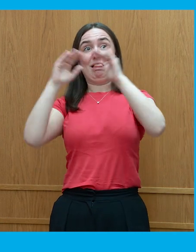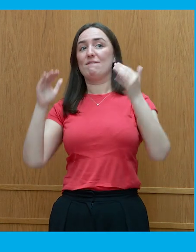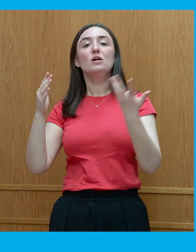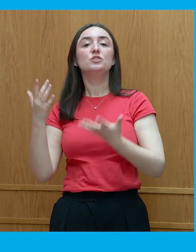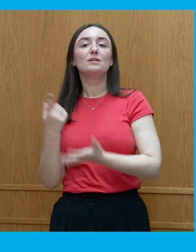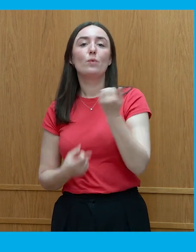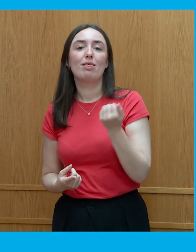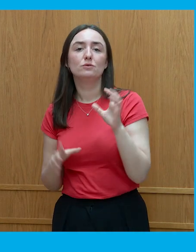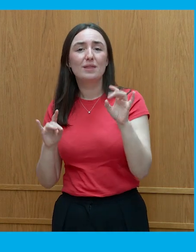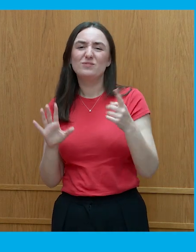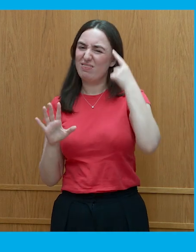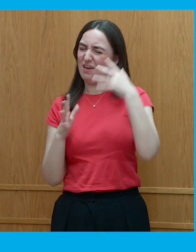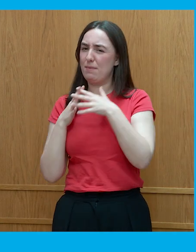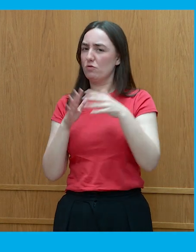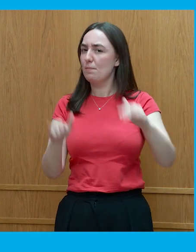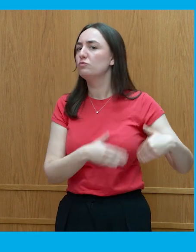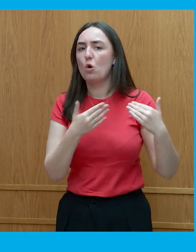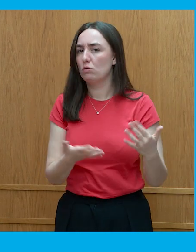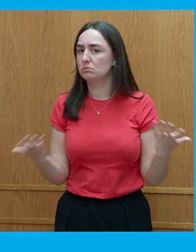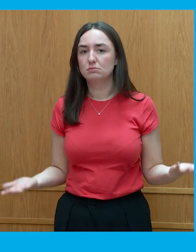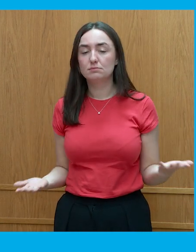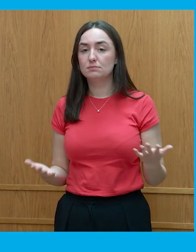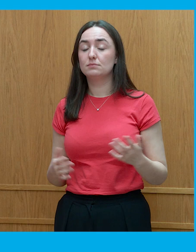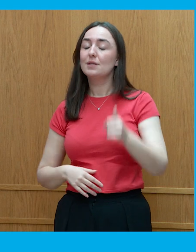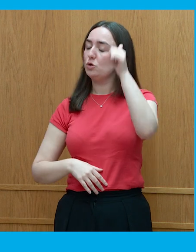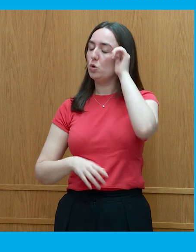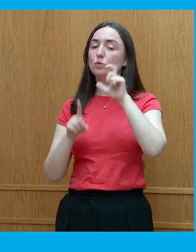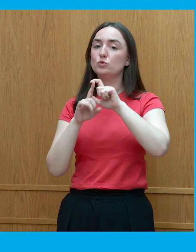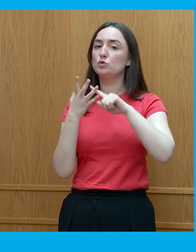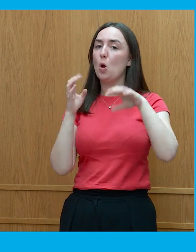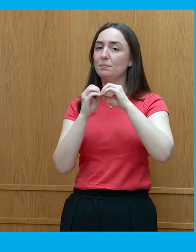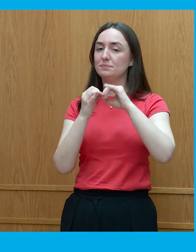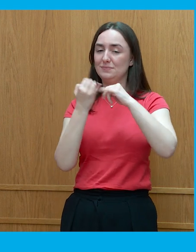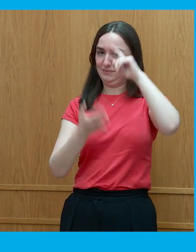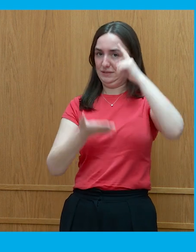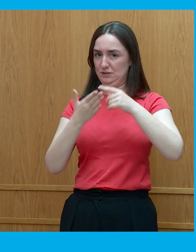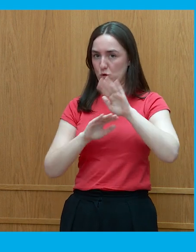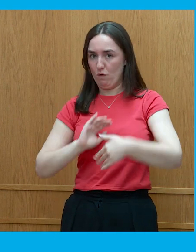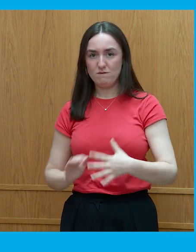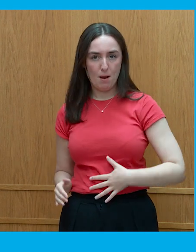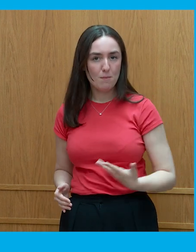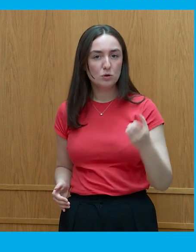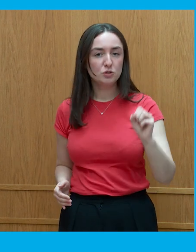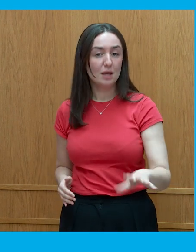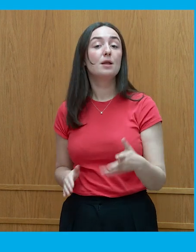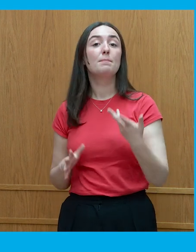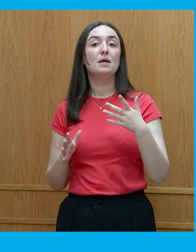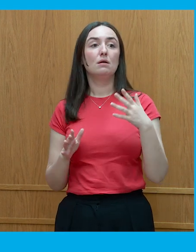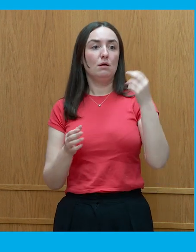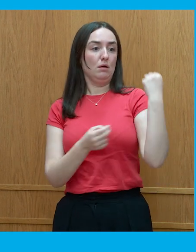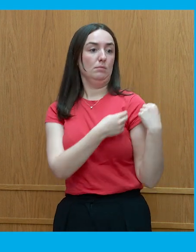interesting. As you all know, the Dobbs decision threw abortion back into the states. So